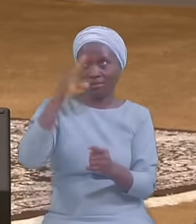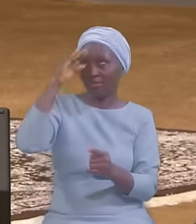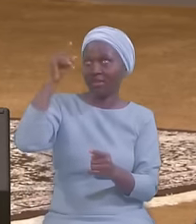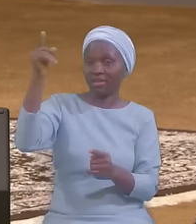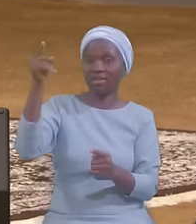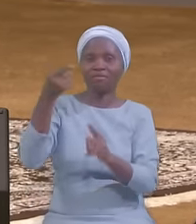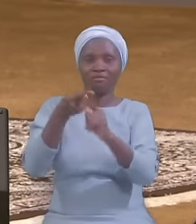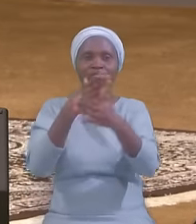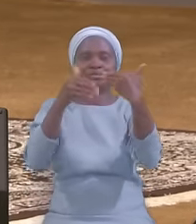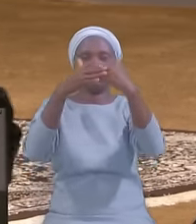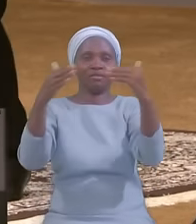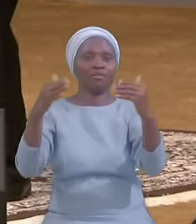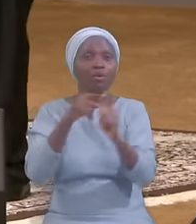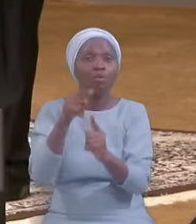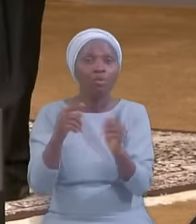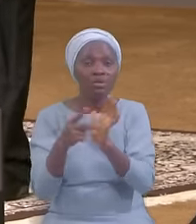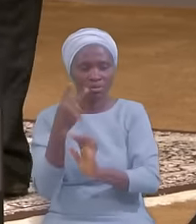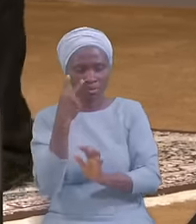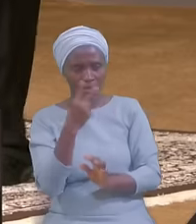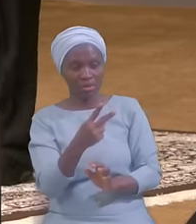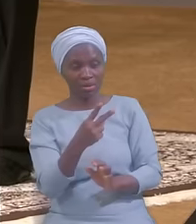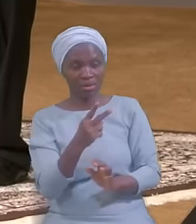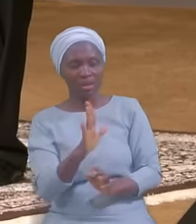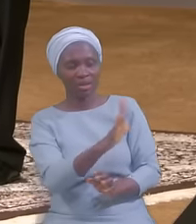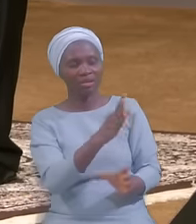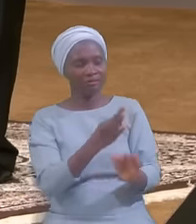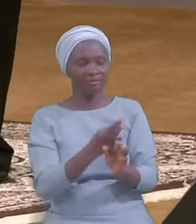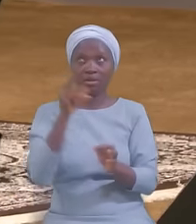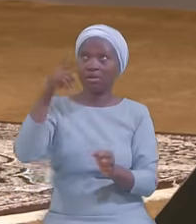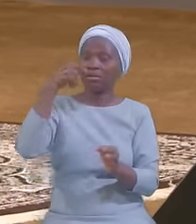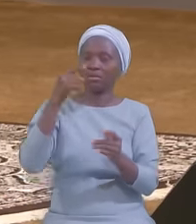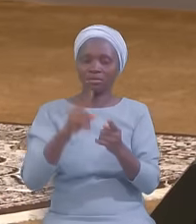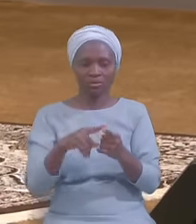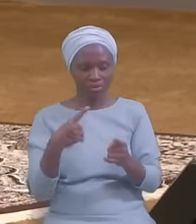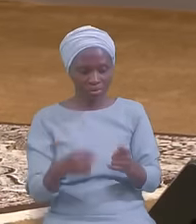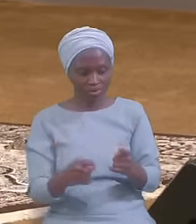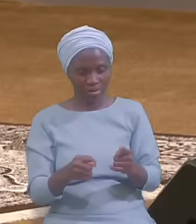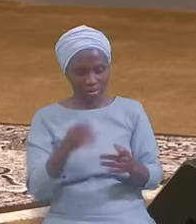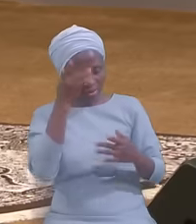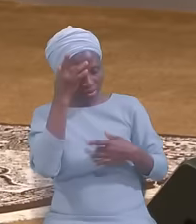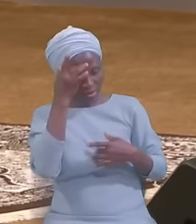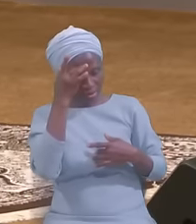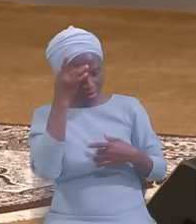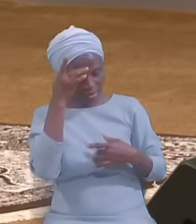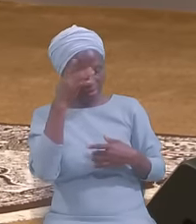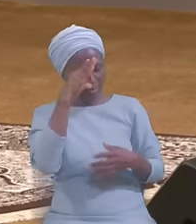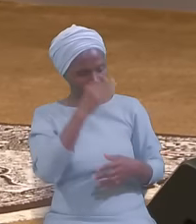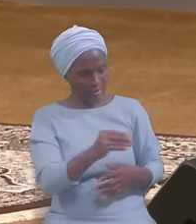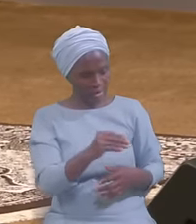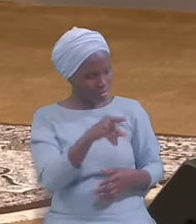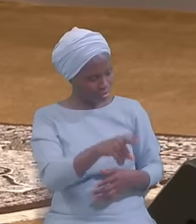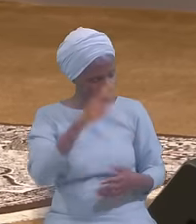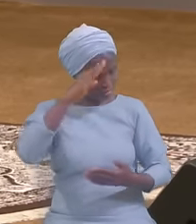from heaven. When Jesus saw their faith, he said to the sick of the palsy, son,